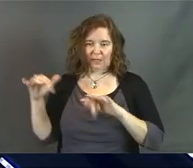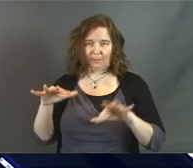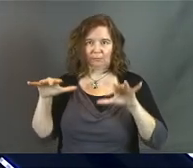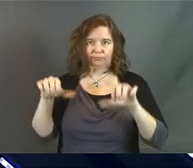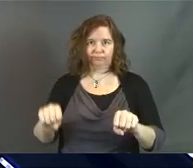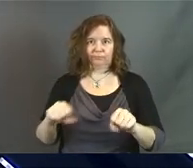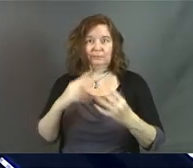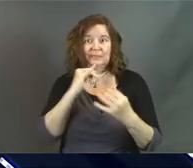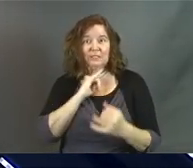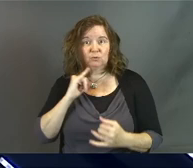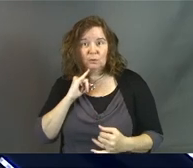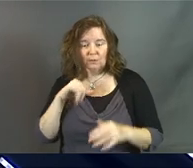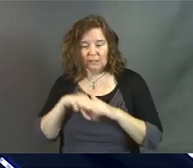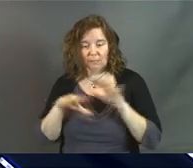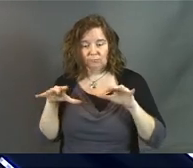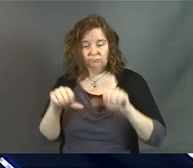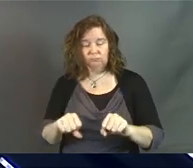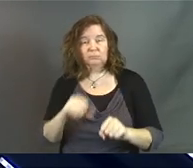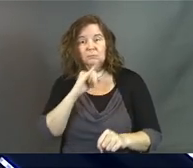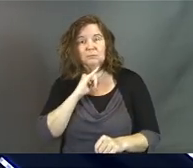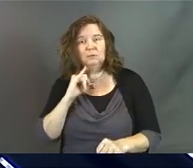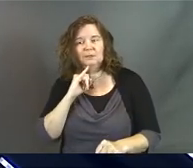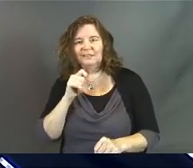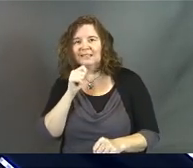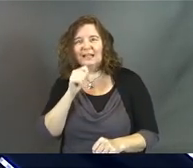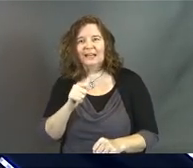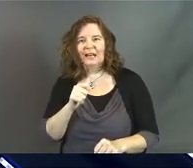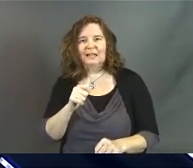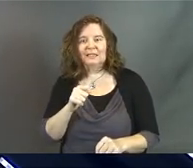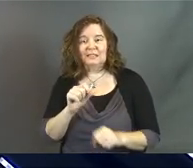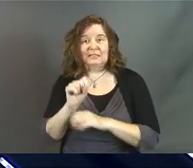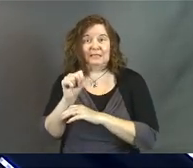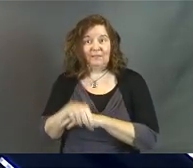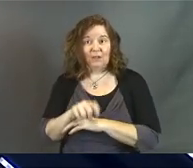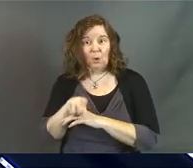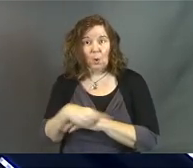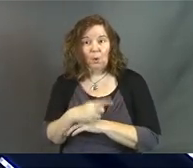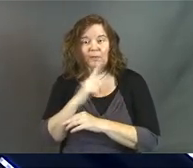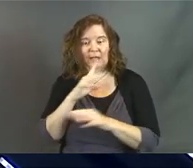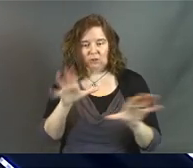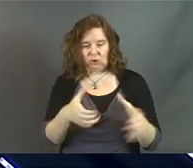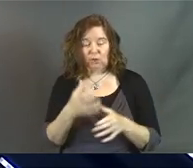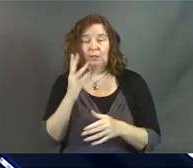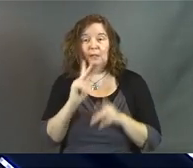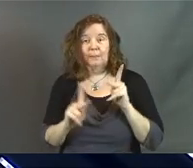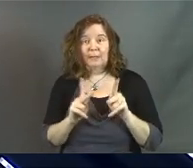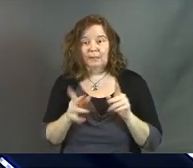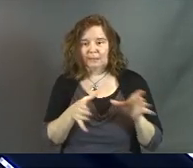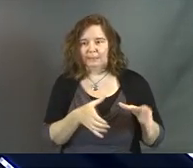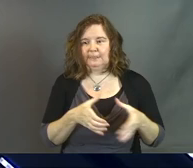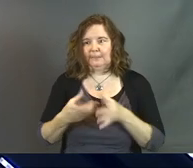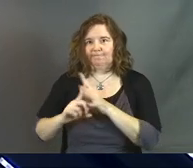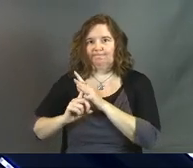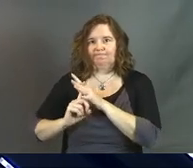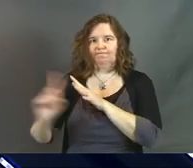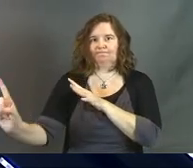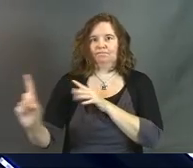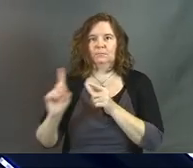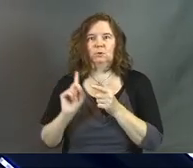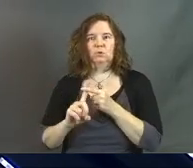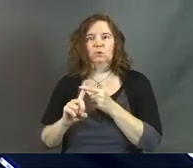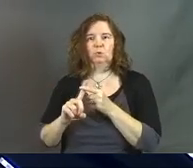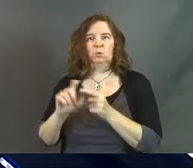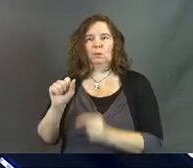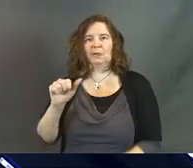invaded Israel. And when they came and invaded Israel, they didn't just defeat them. They actually took the Jewish people and they exported them out